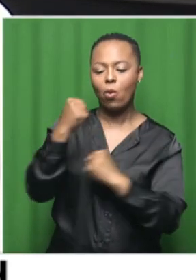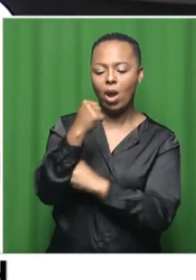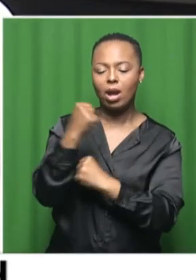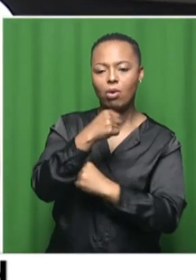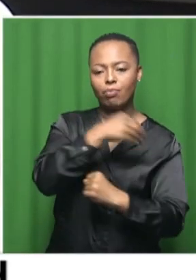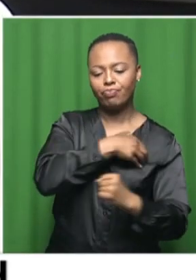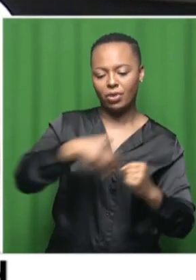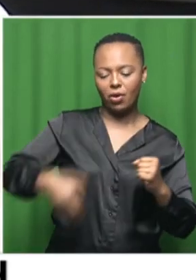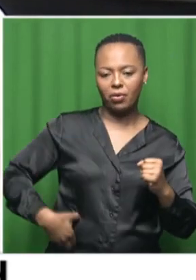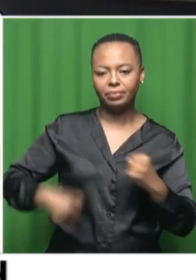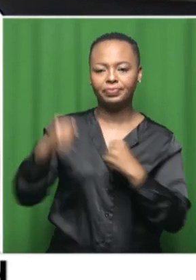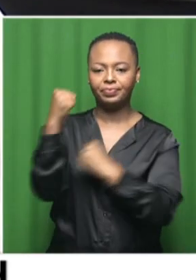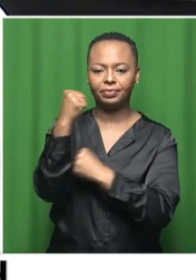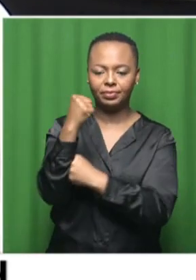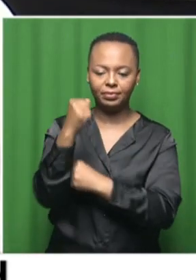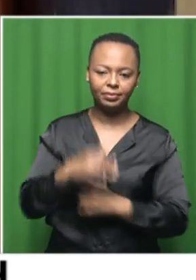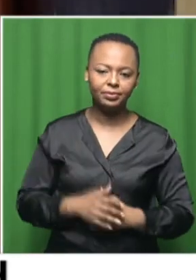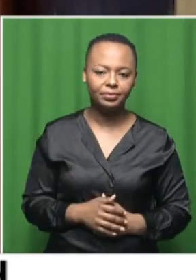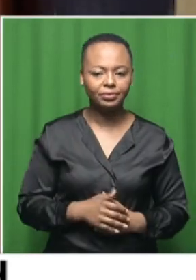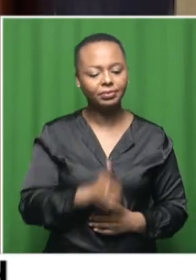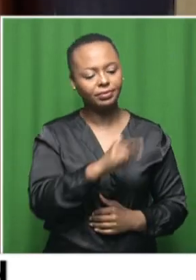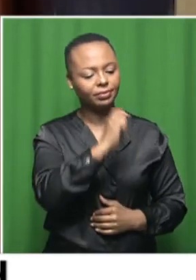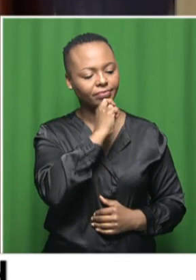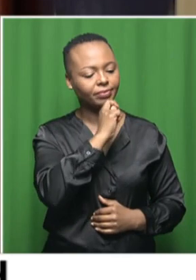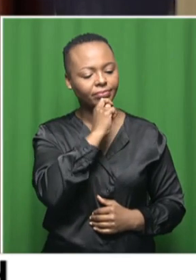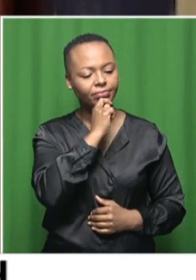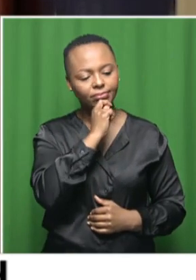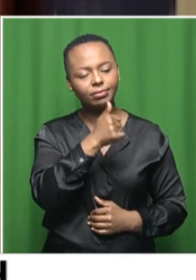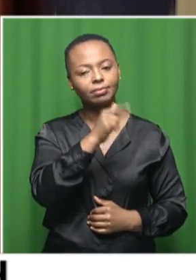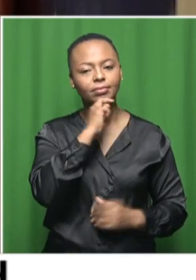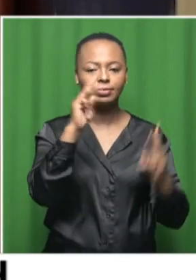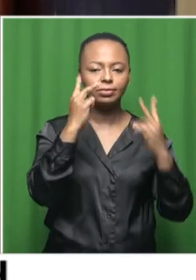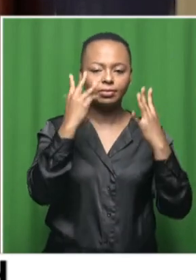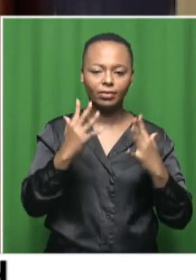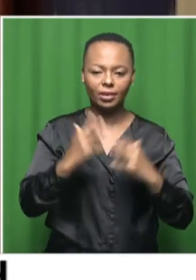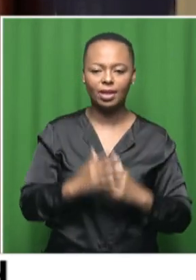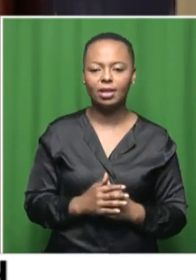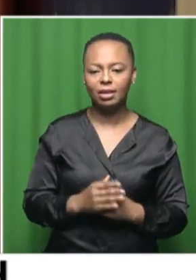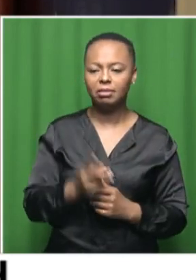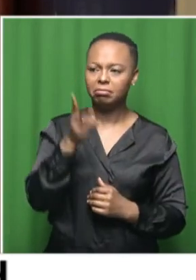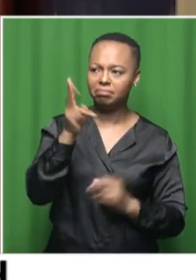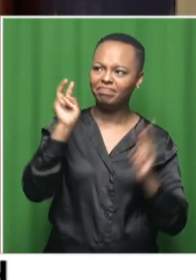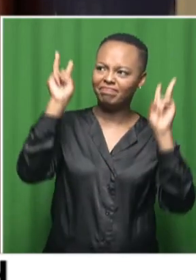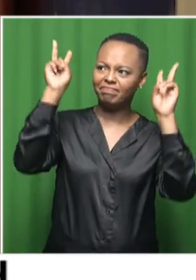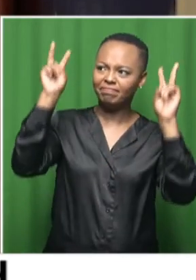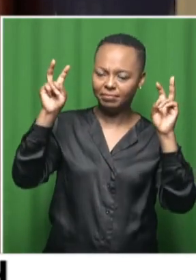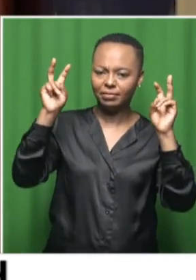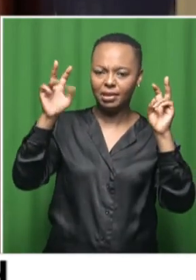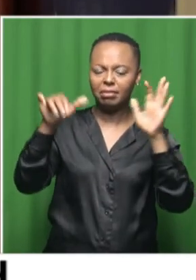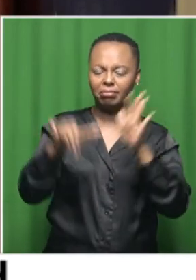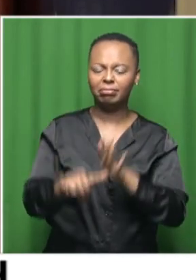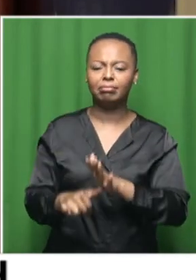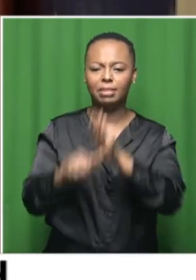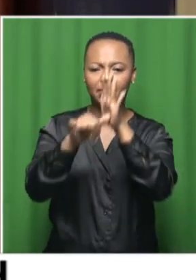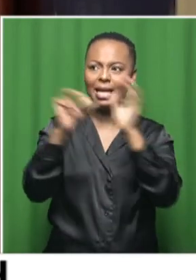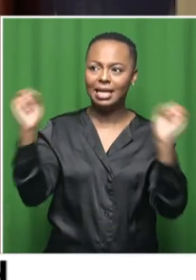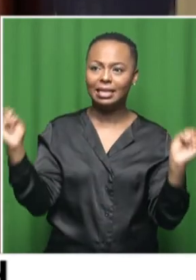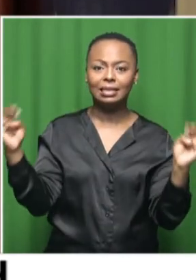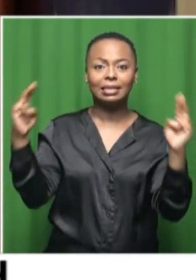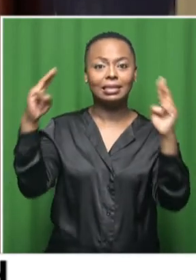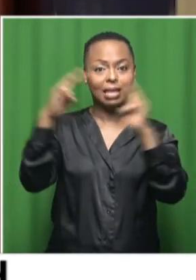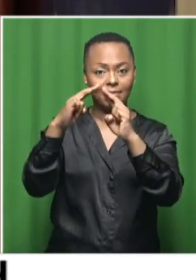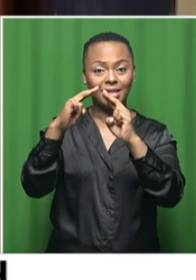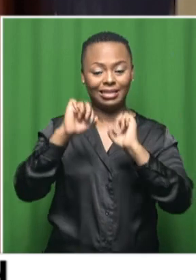Sakina, and morning to the viewers at home. It does seem a bit understated, but this is, of course, a very, very important summit for